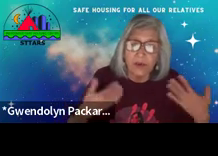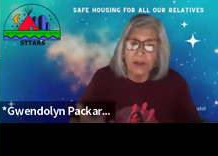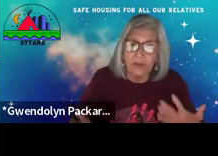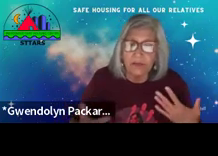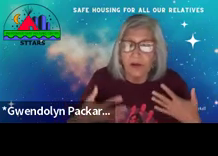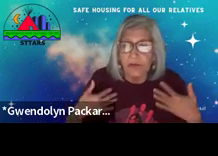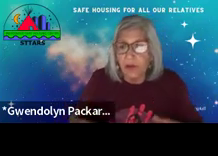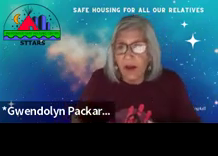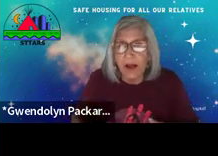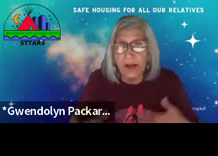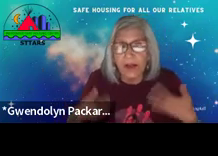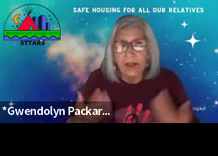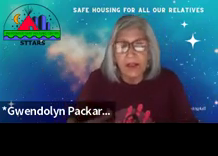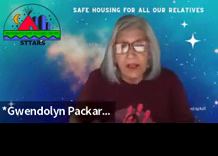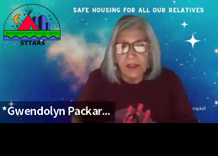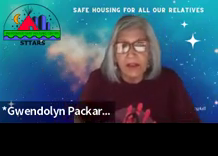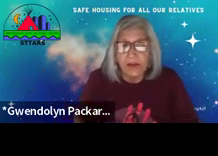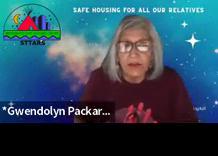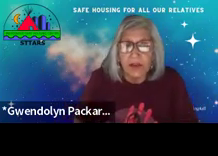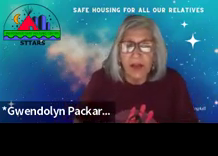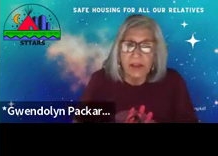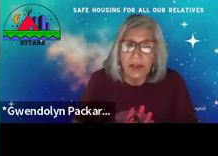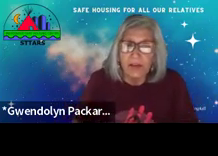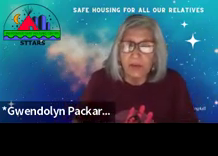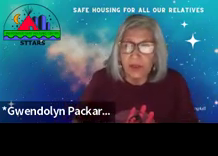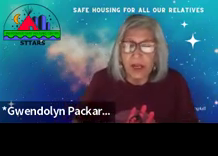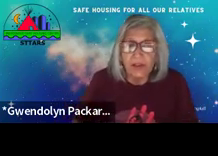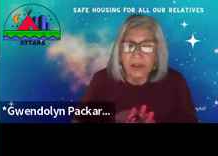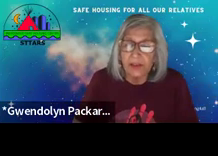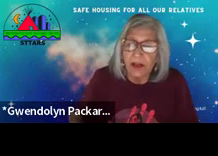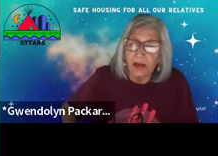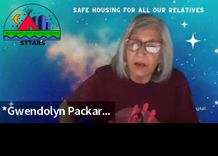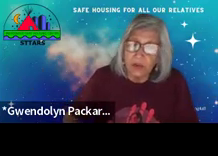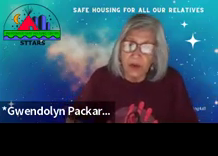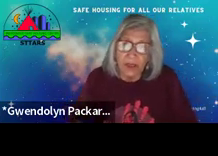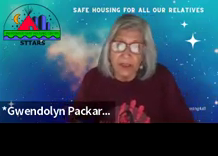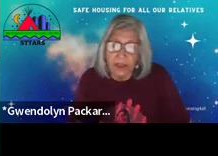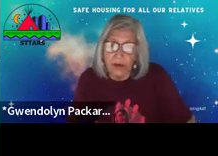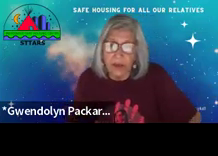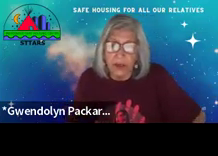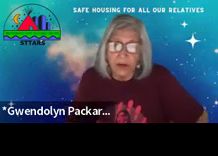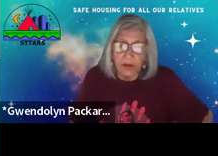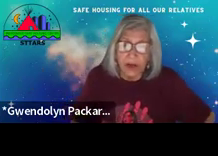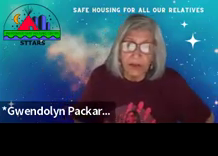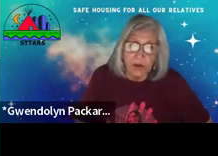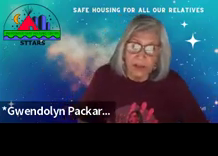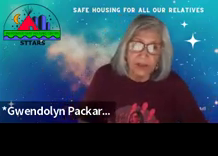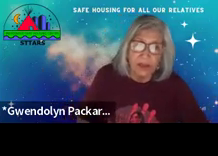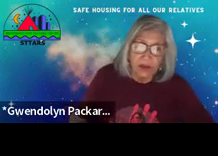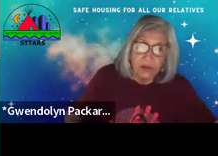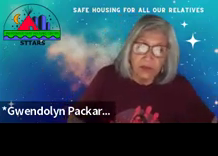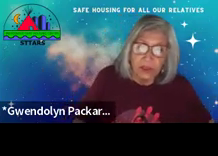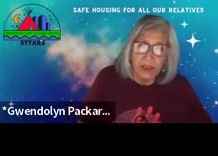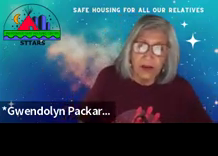cars to separate the front from the back as another added layer of protection. Was one I had seen earlier that I thought